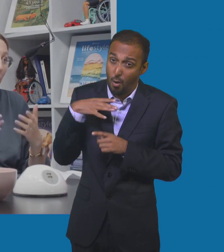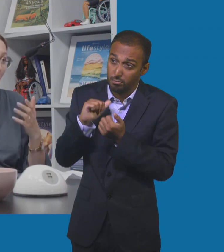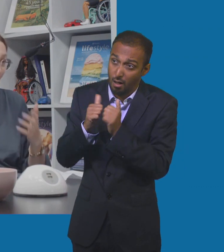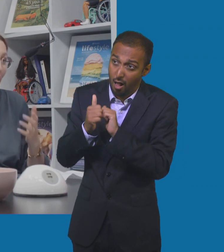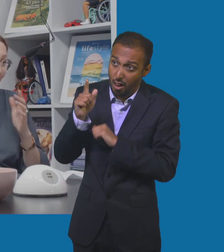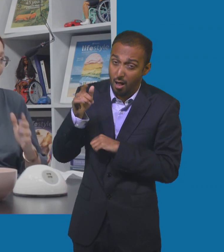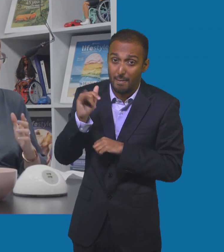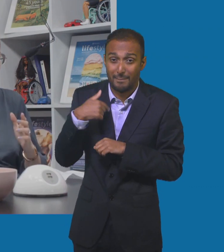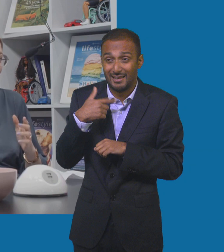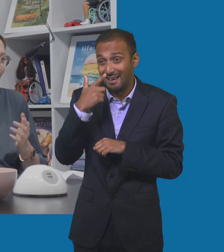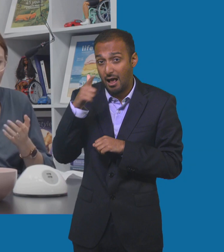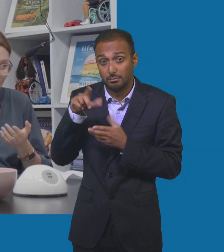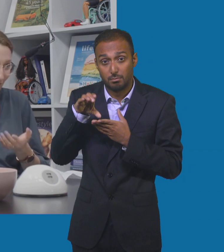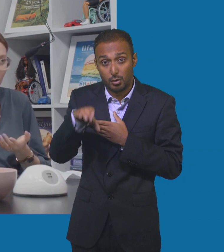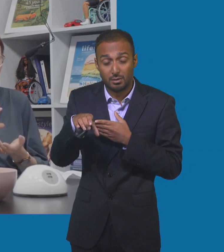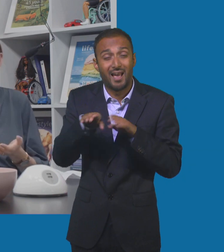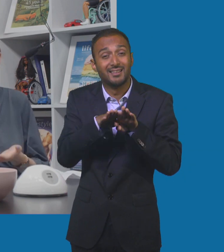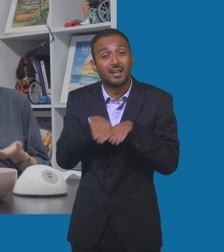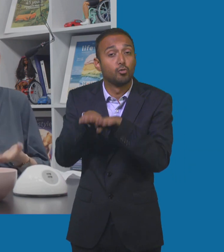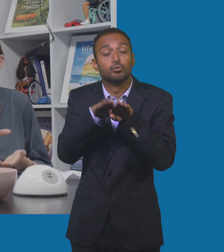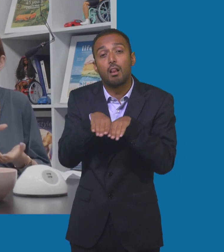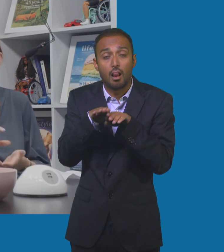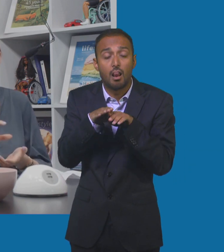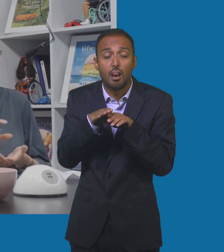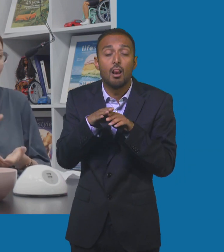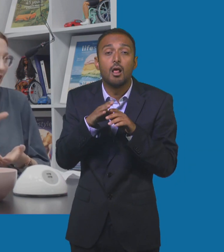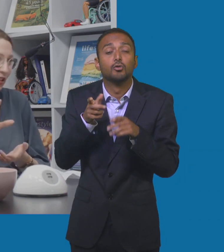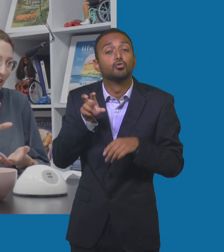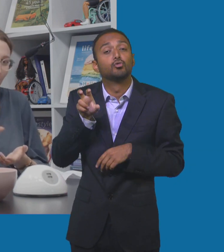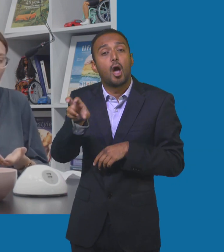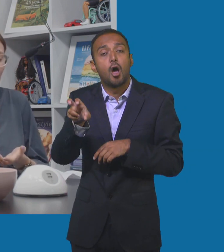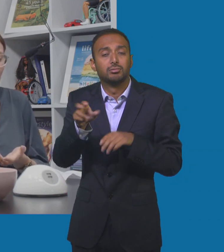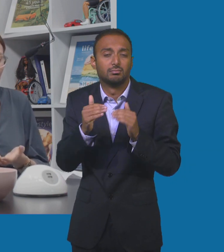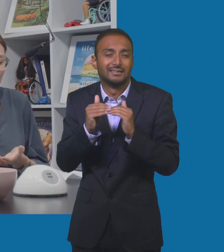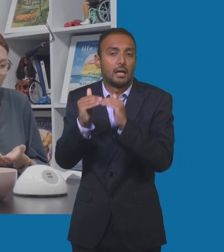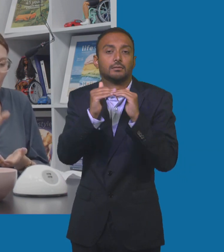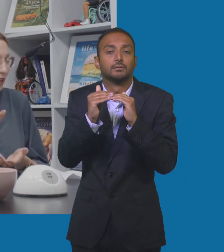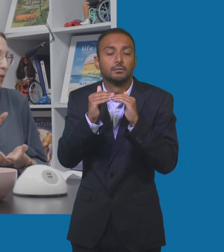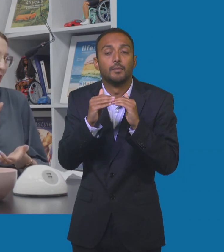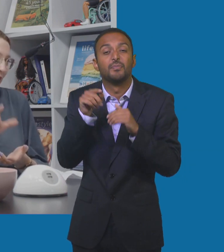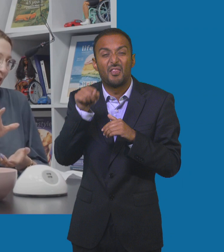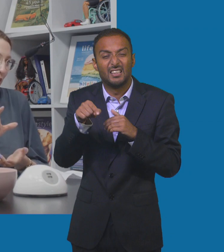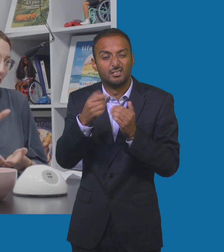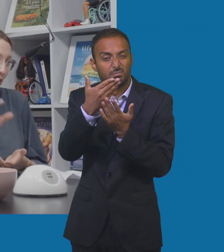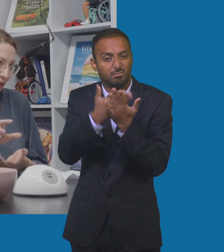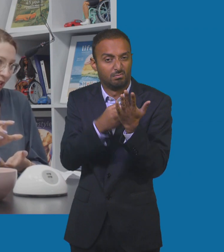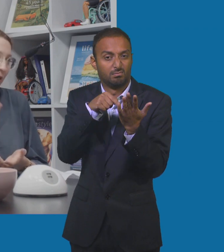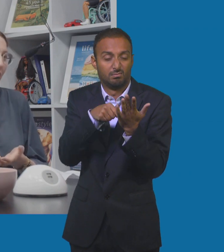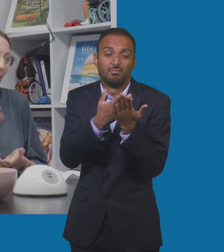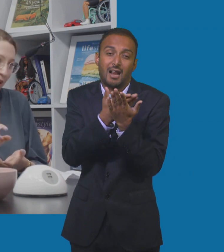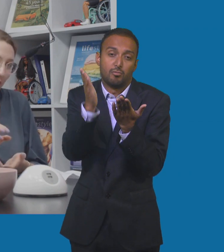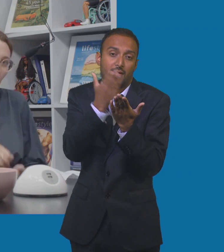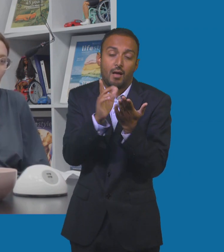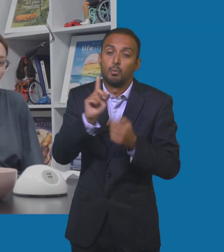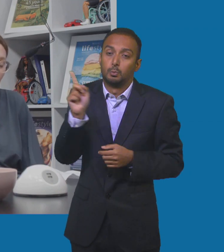national accessible charging standard? Standard is a really technical document that essentially says this is exactly what an accessible charger looks